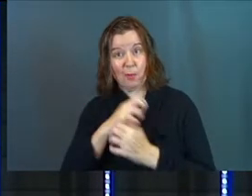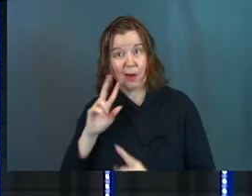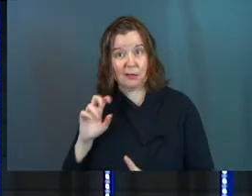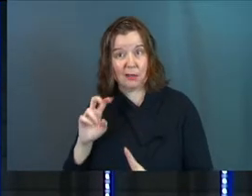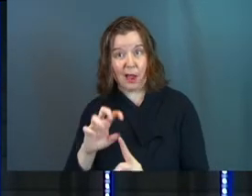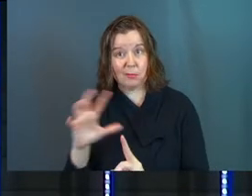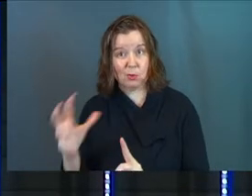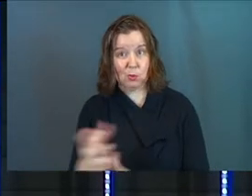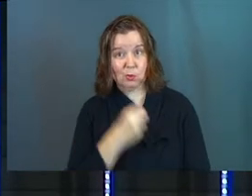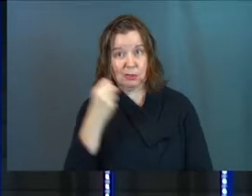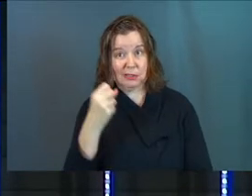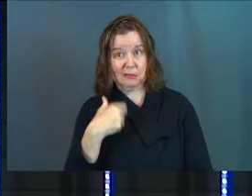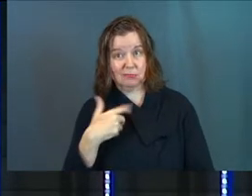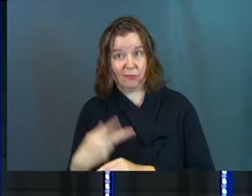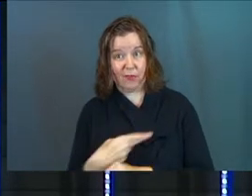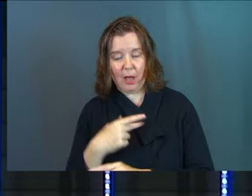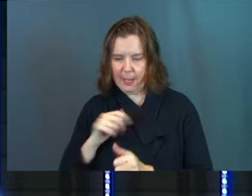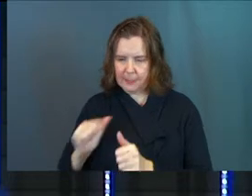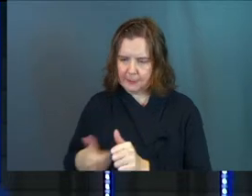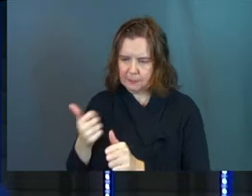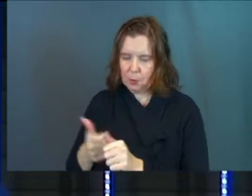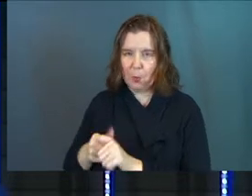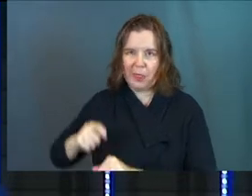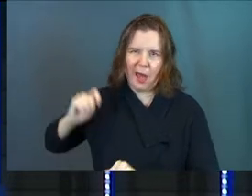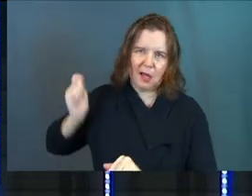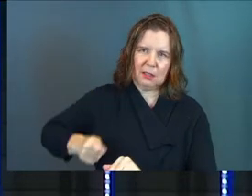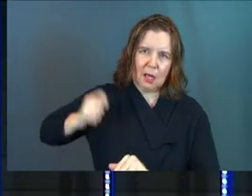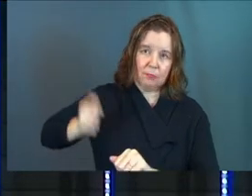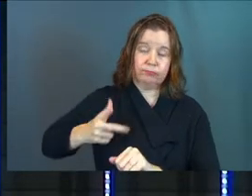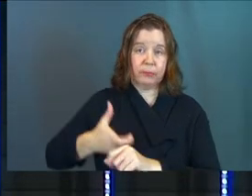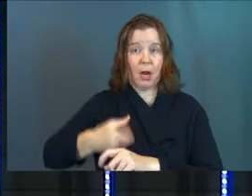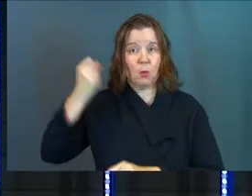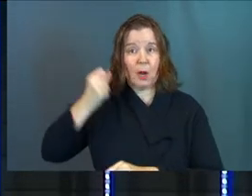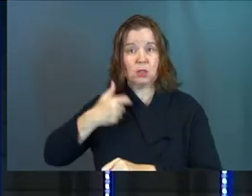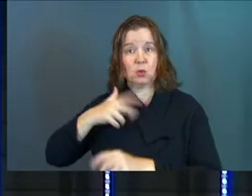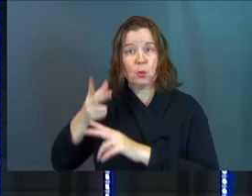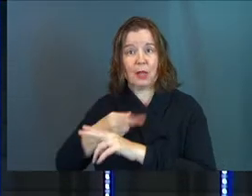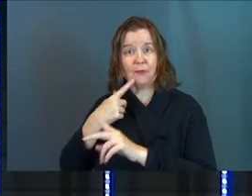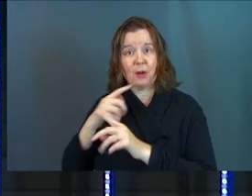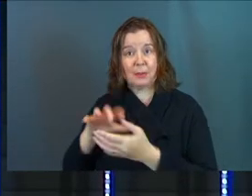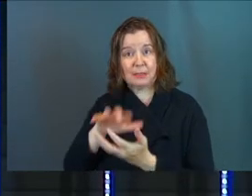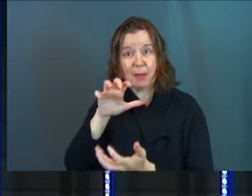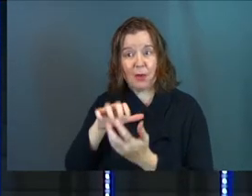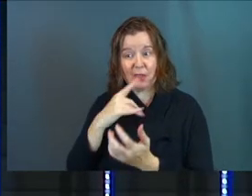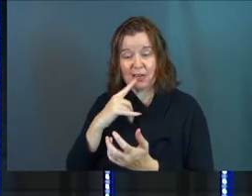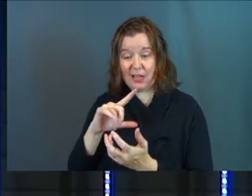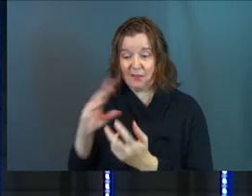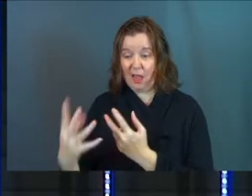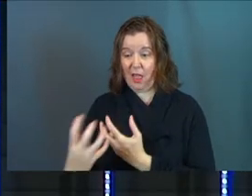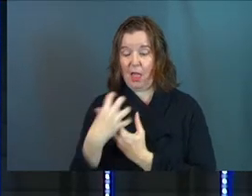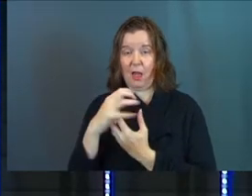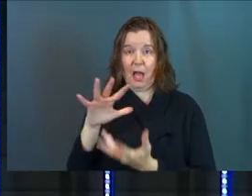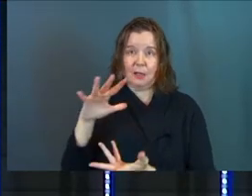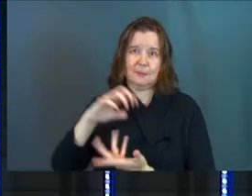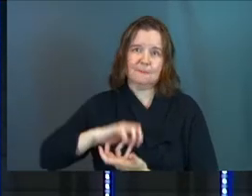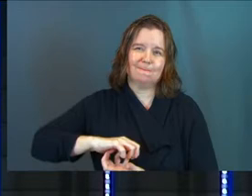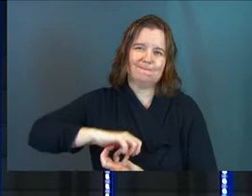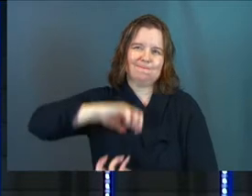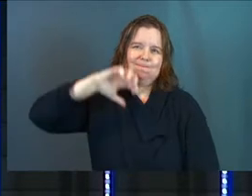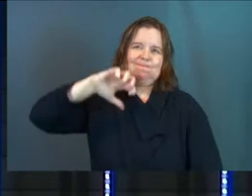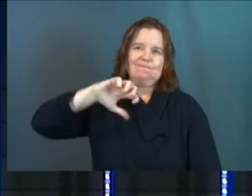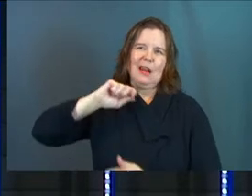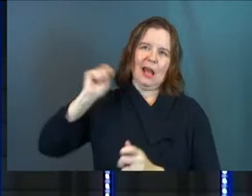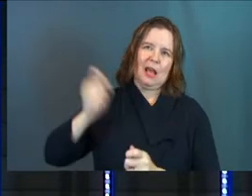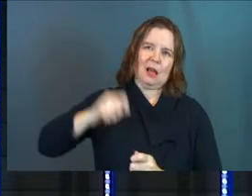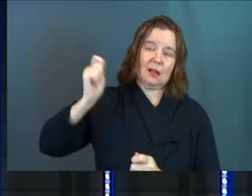comes to steal a lamb from the flock, I go after it with a club and I rescue the lamb from its mouth. And if the animal turns on me, I catch it by the jaw and